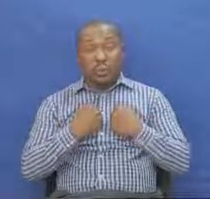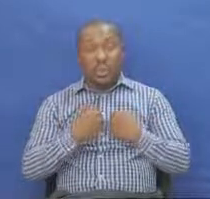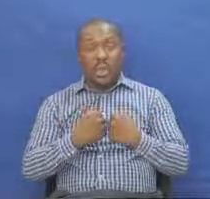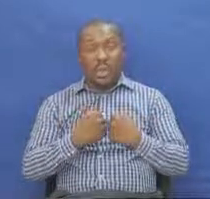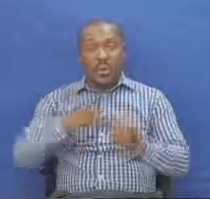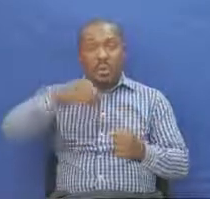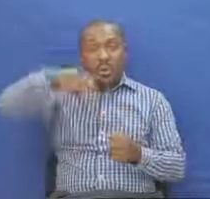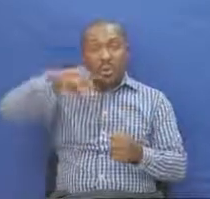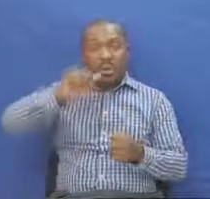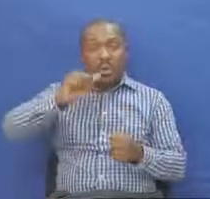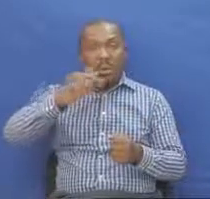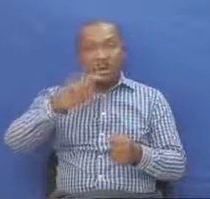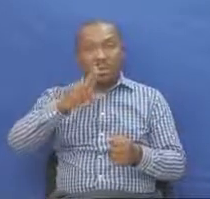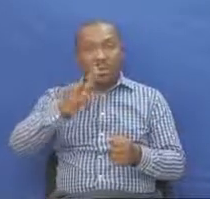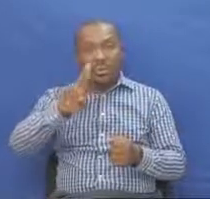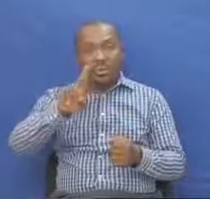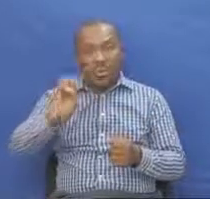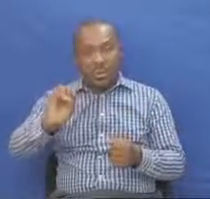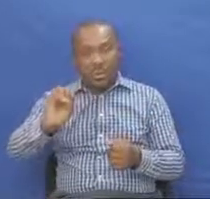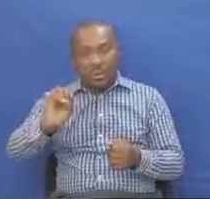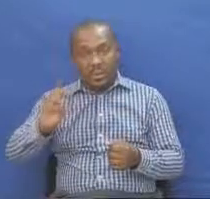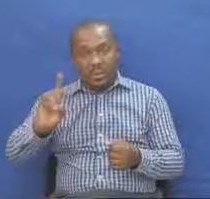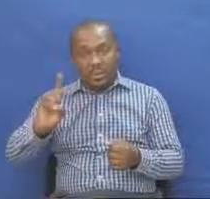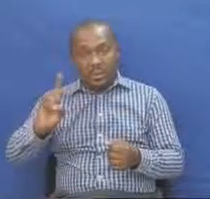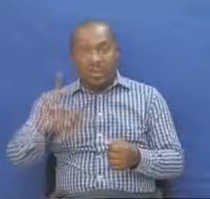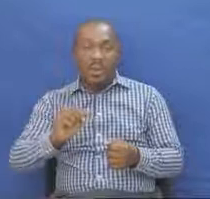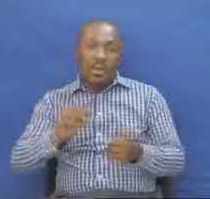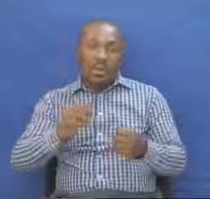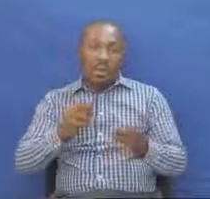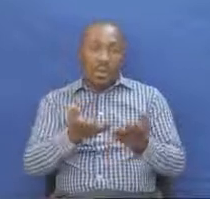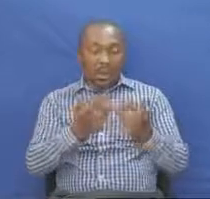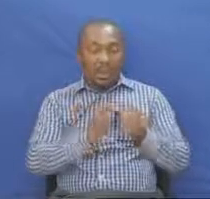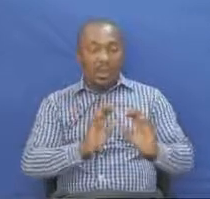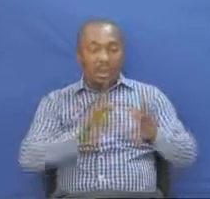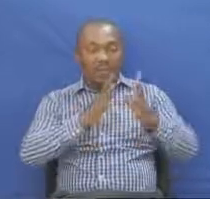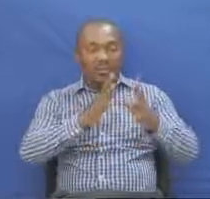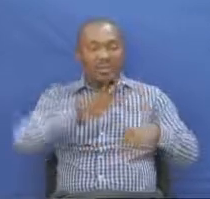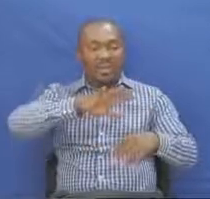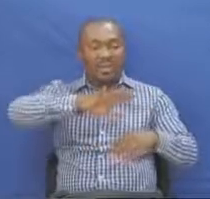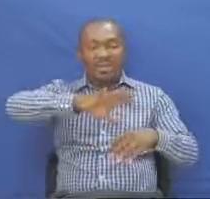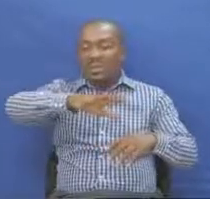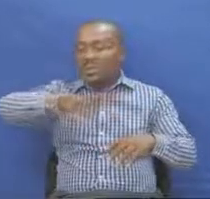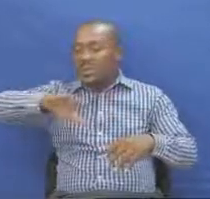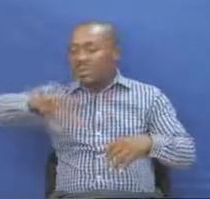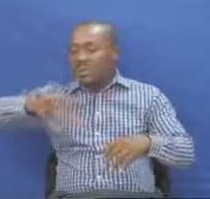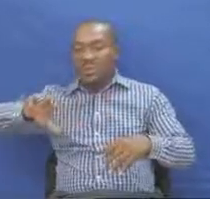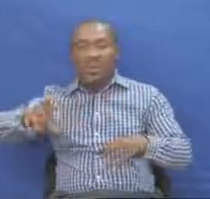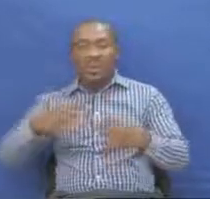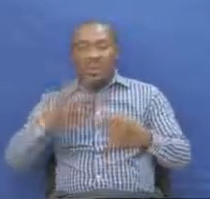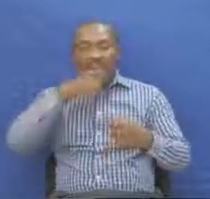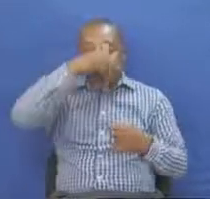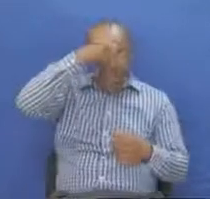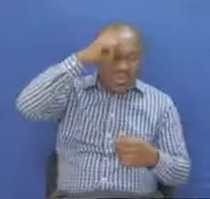in different regions. But why? Because growth brings about formation and division of many cells